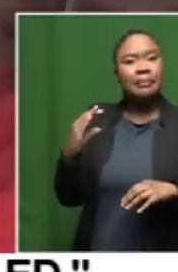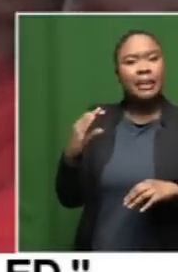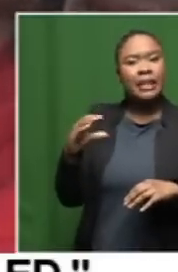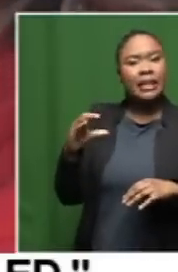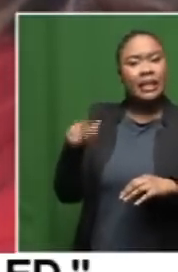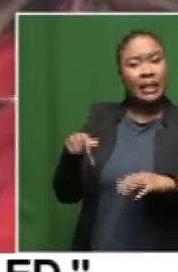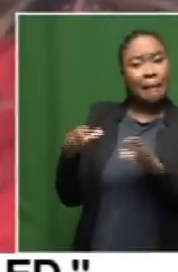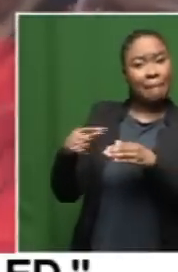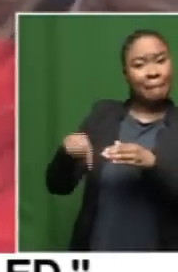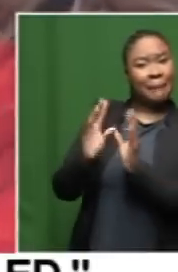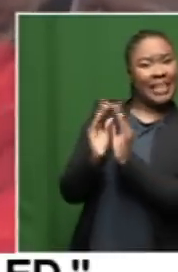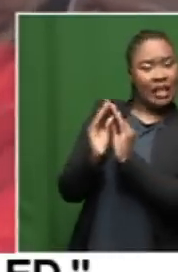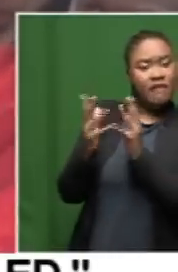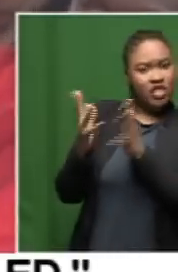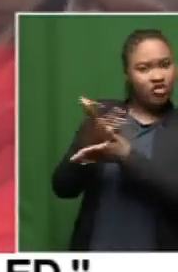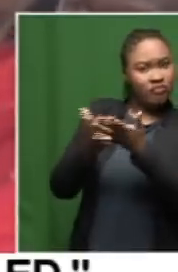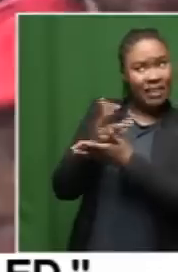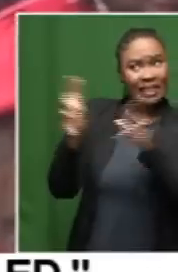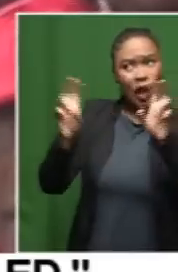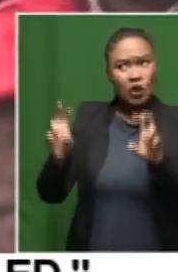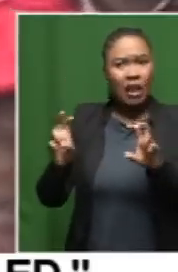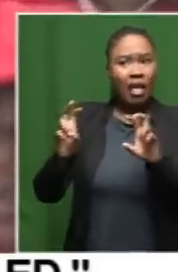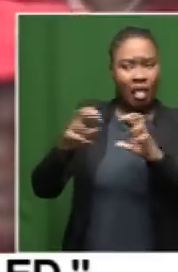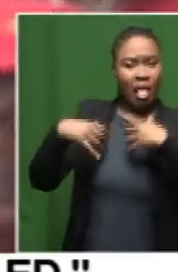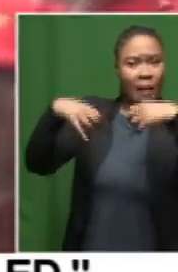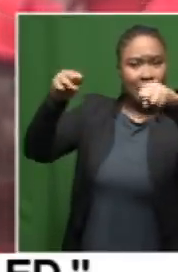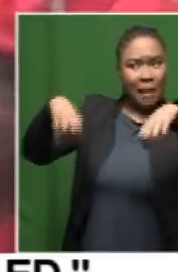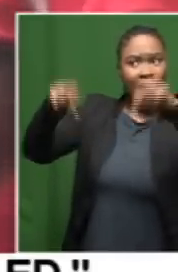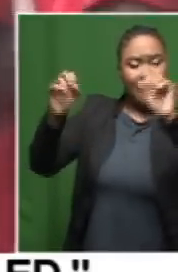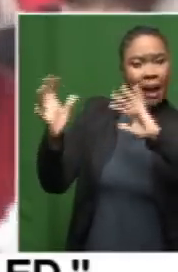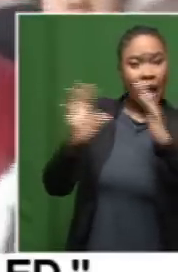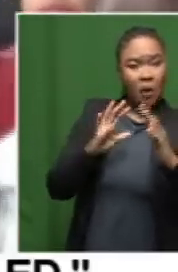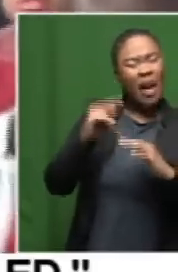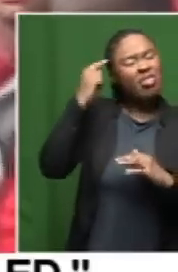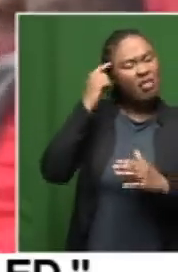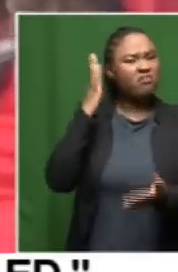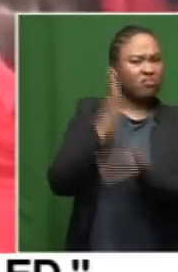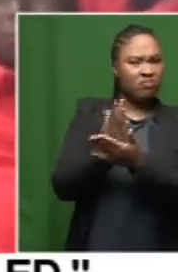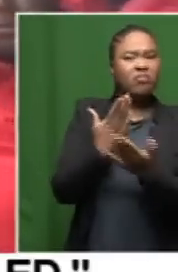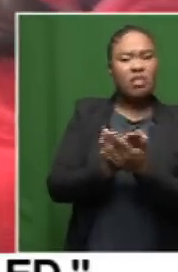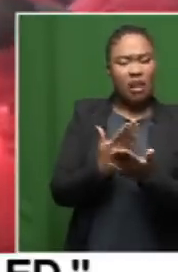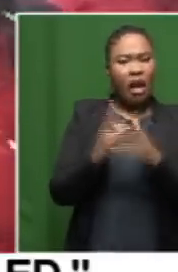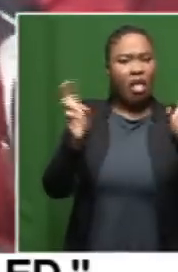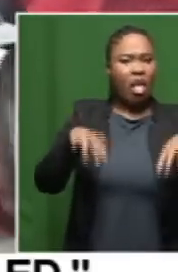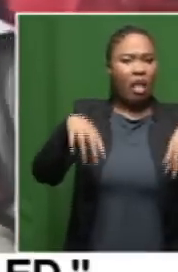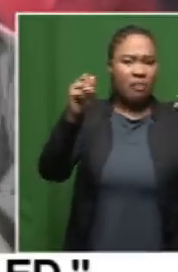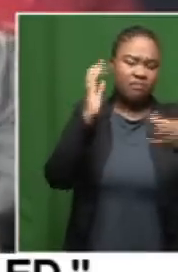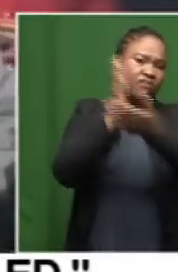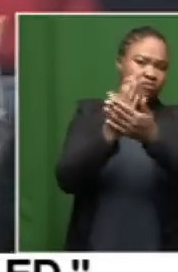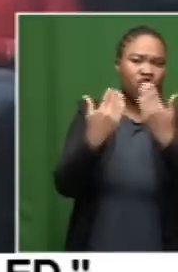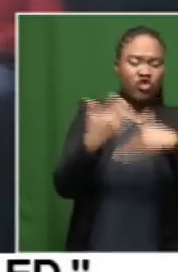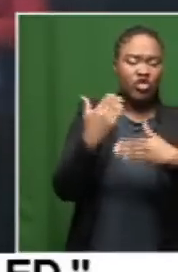that we could cut down on load shedding in this country and rebuild the capacity of Eskom and